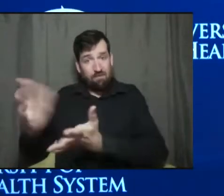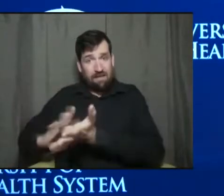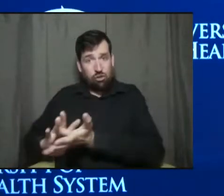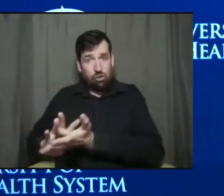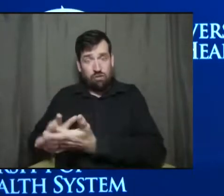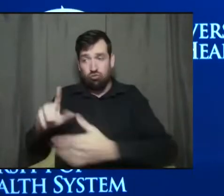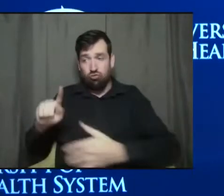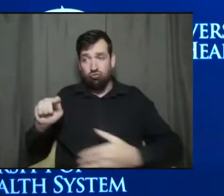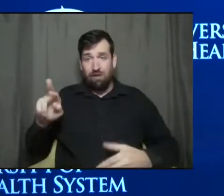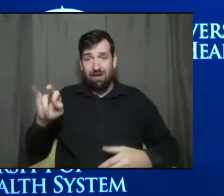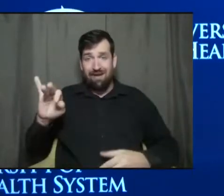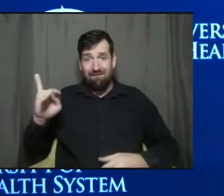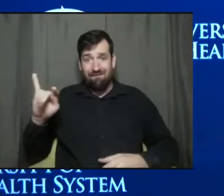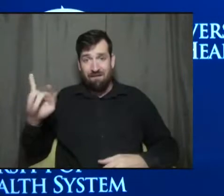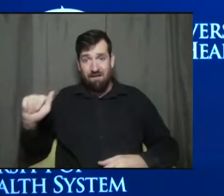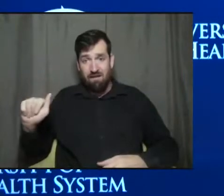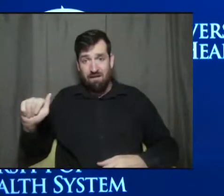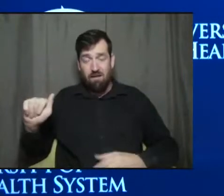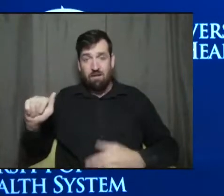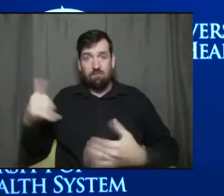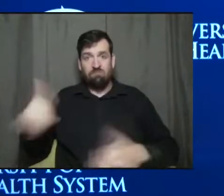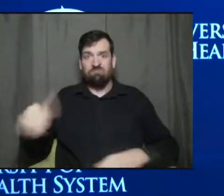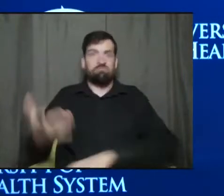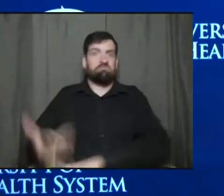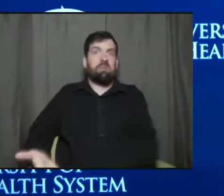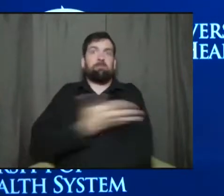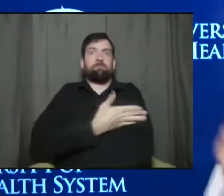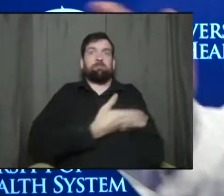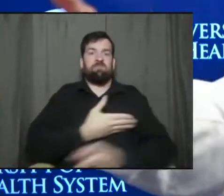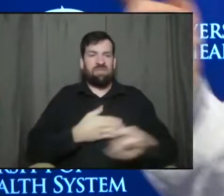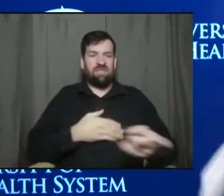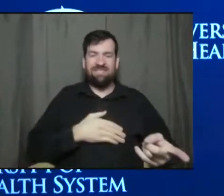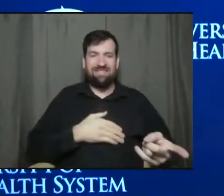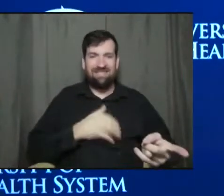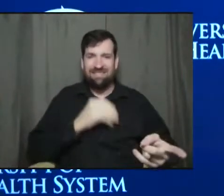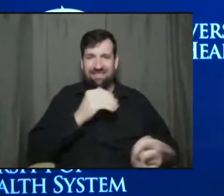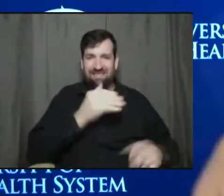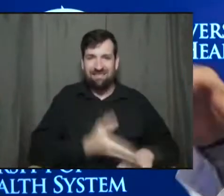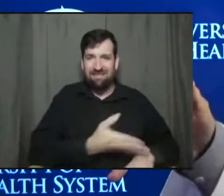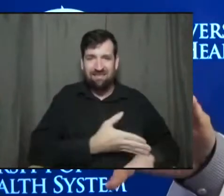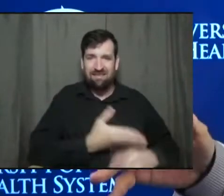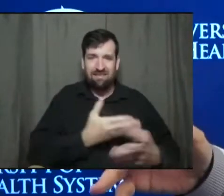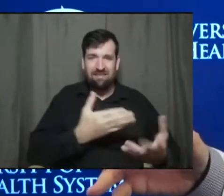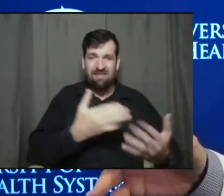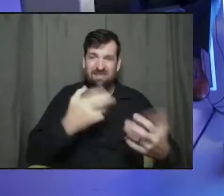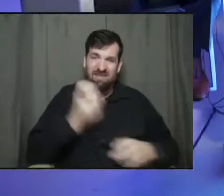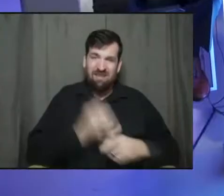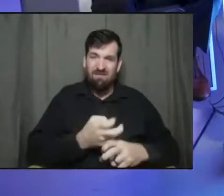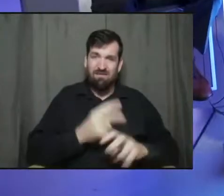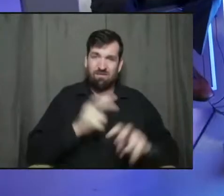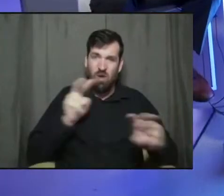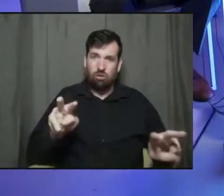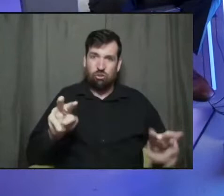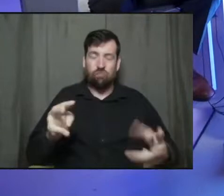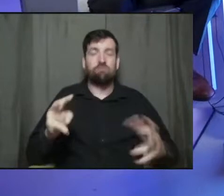hard to watch. Yeah. All right. So tell us a little bit about, it's an open label